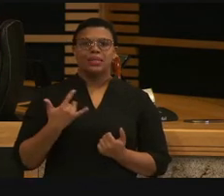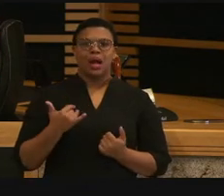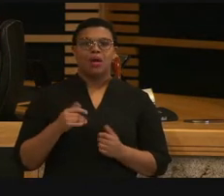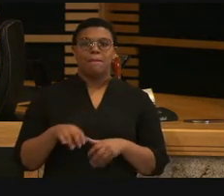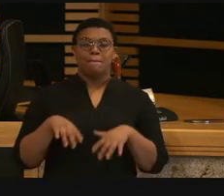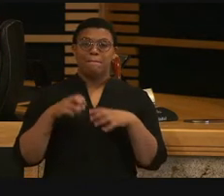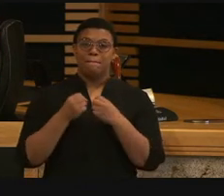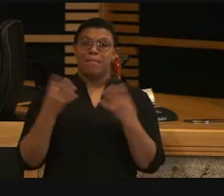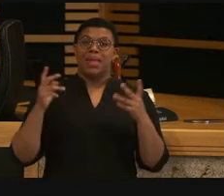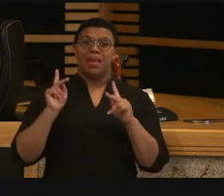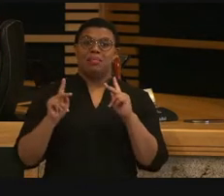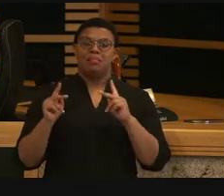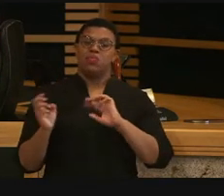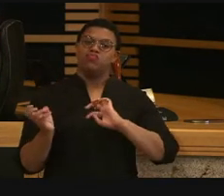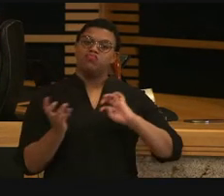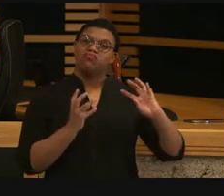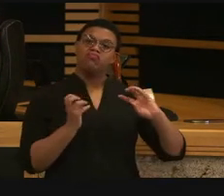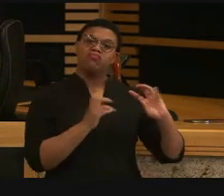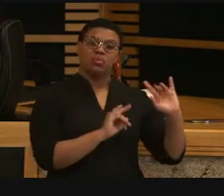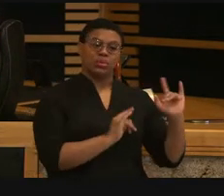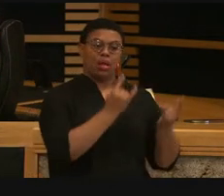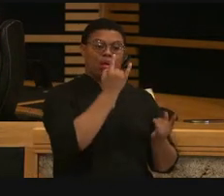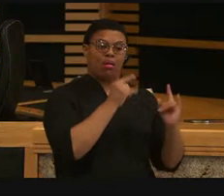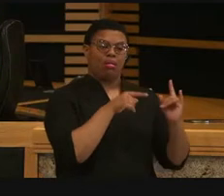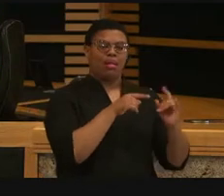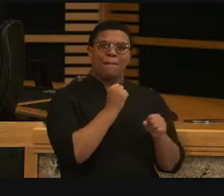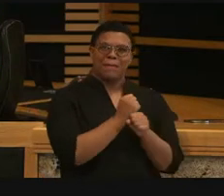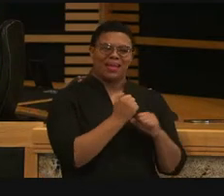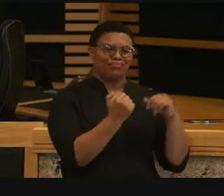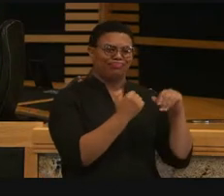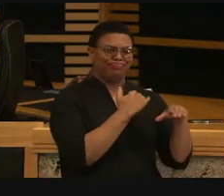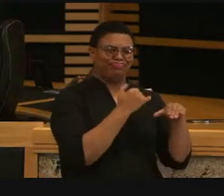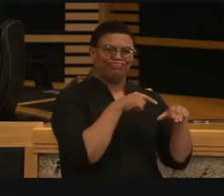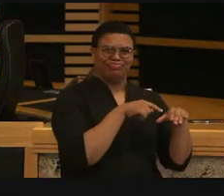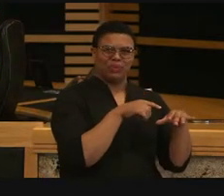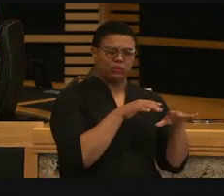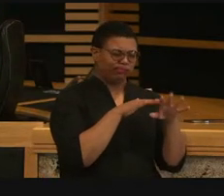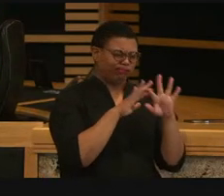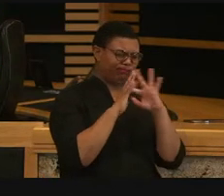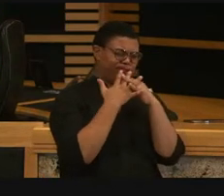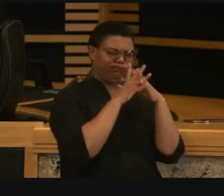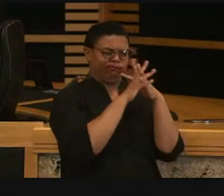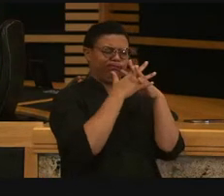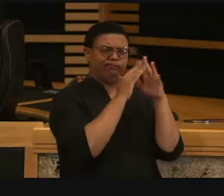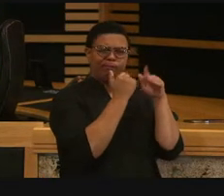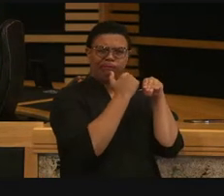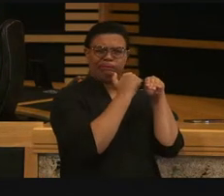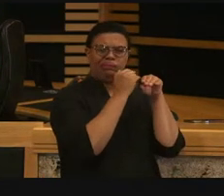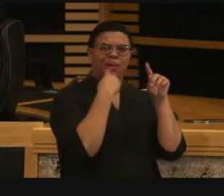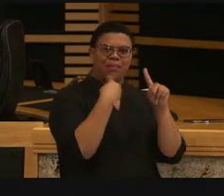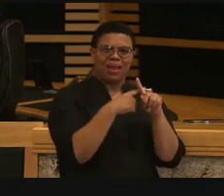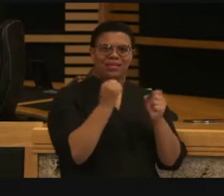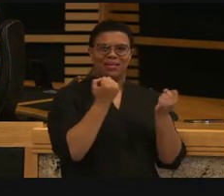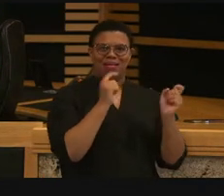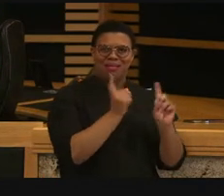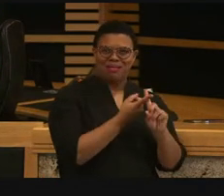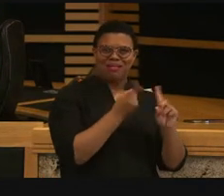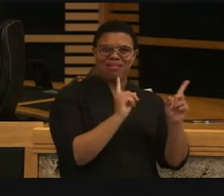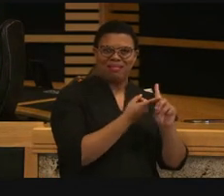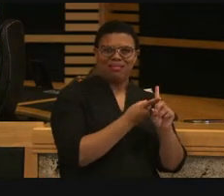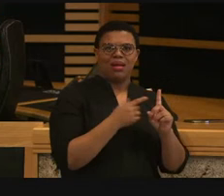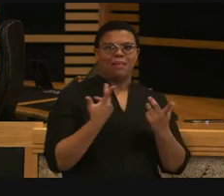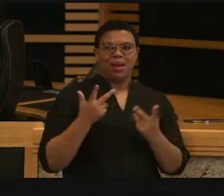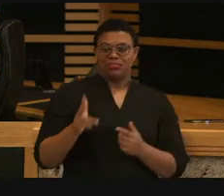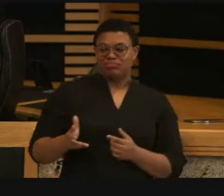poses transportation challenges like congestion and road accident with high prevalence of fatalities that railways are